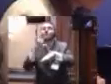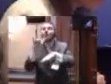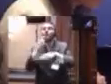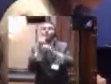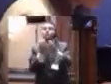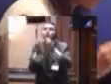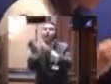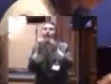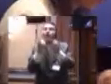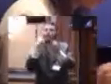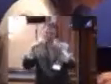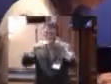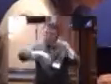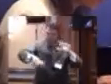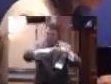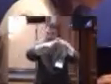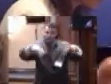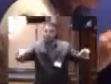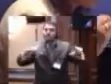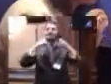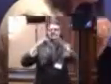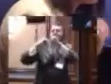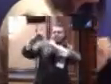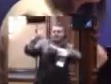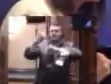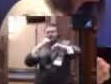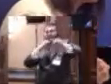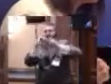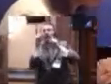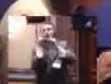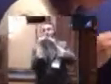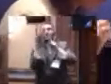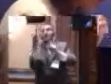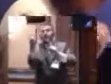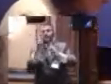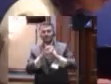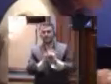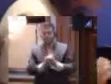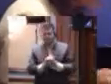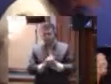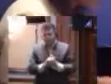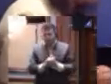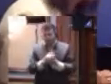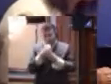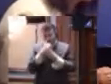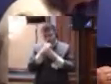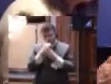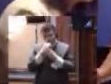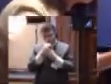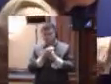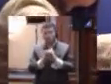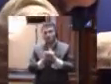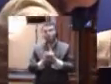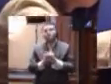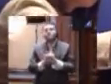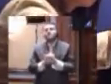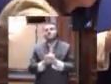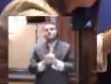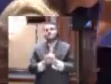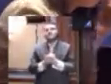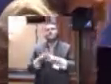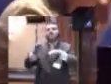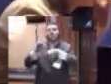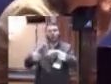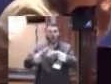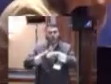Namibian process where the new constitution would only be drafted after an election. So I'm trying to talk